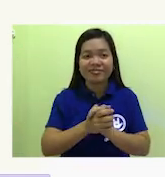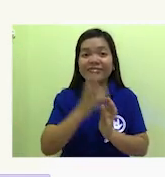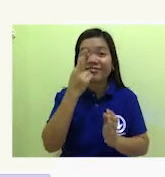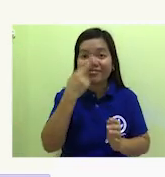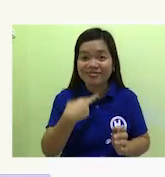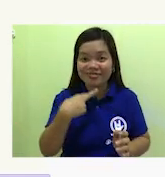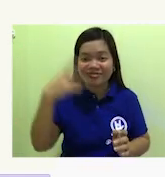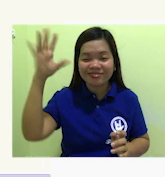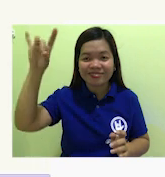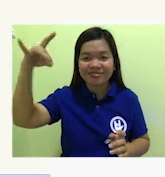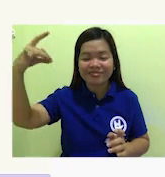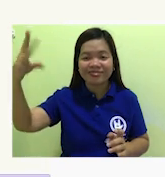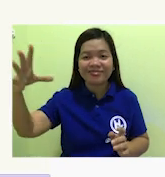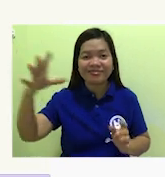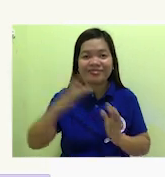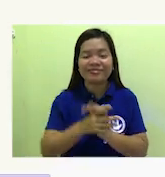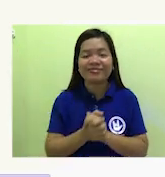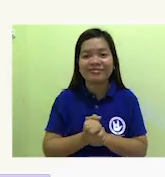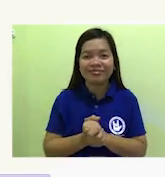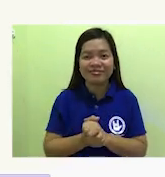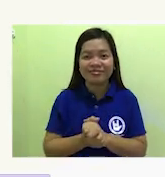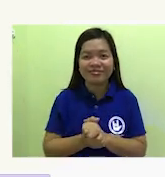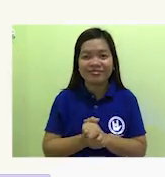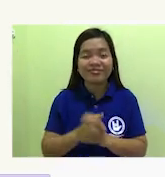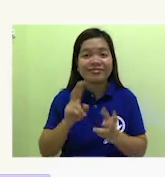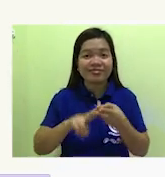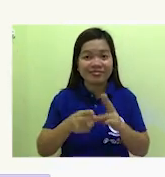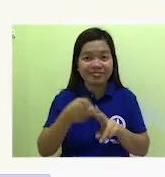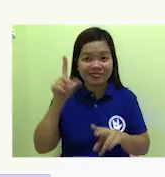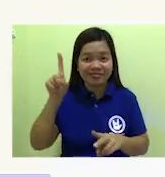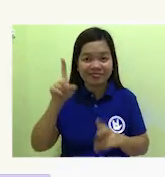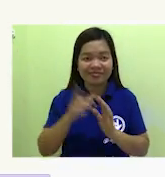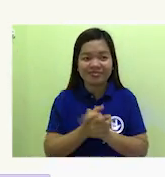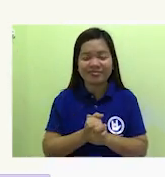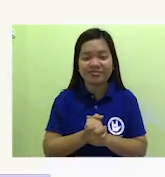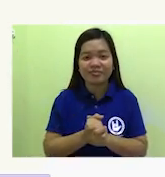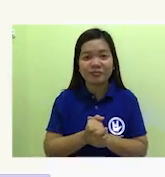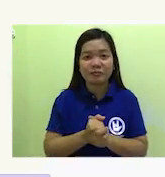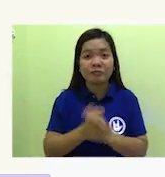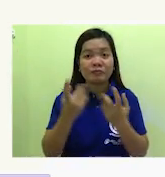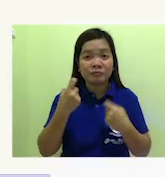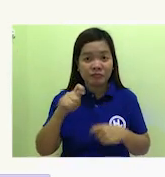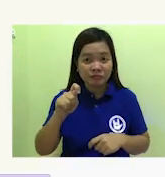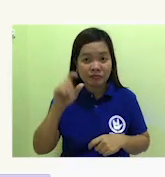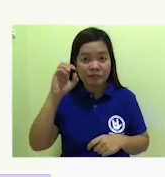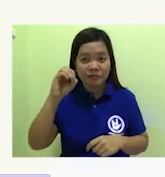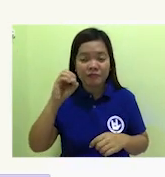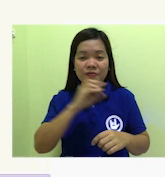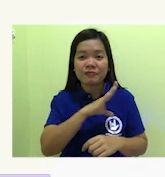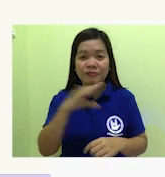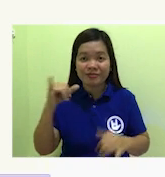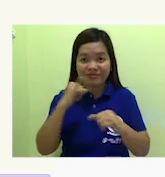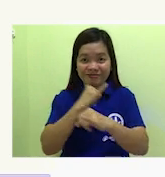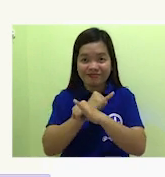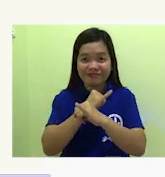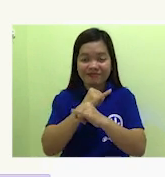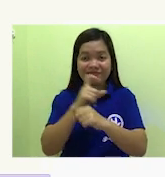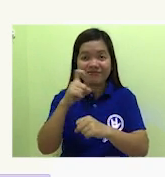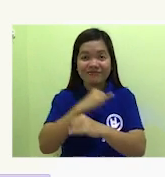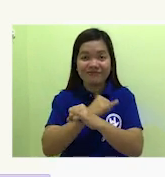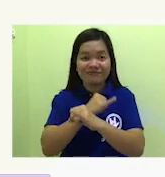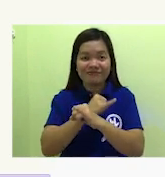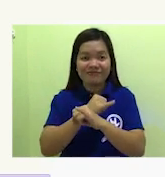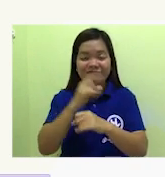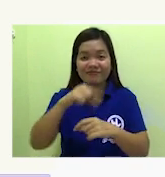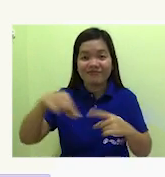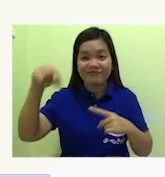otherwise write or type red light. Number one, the zeros and